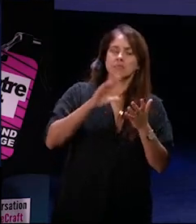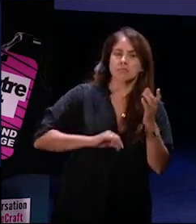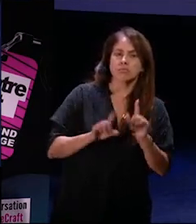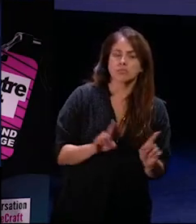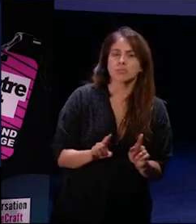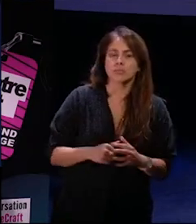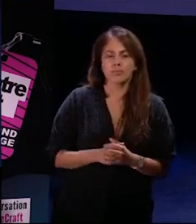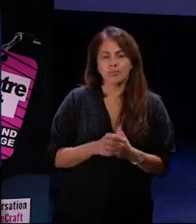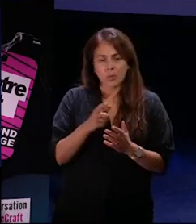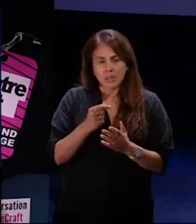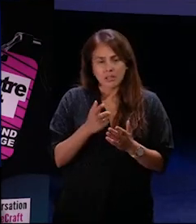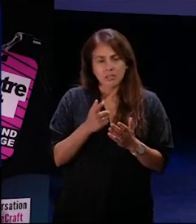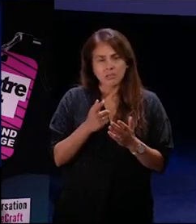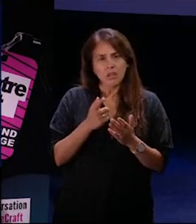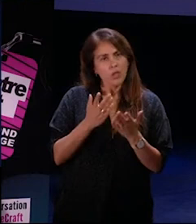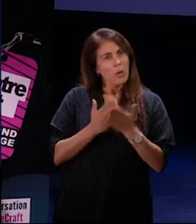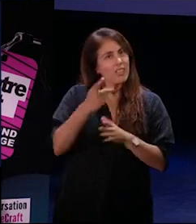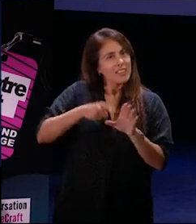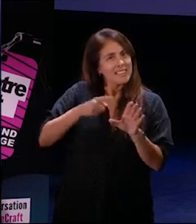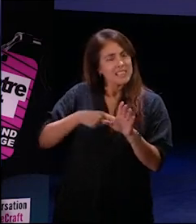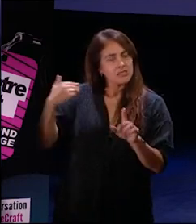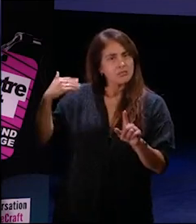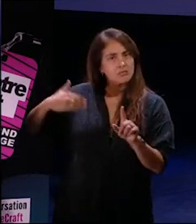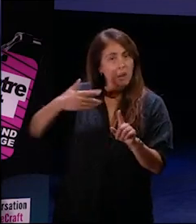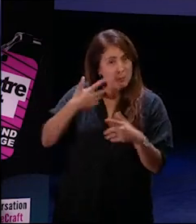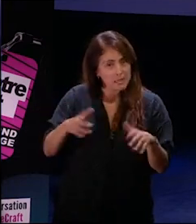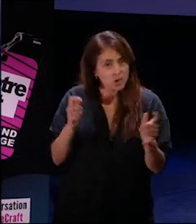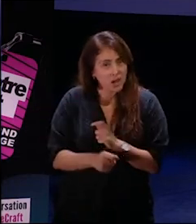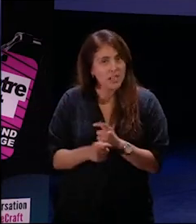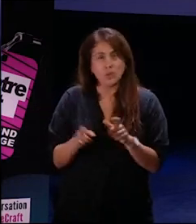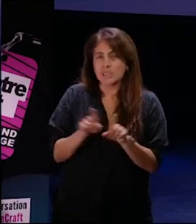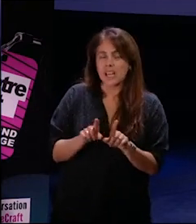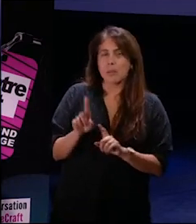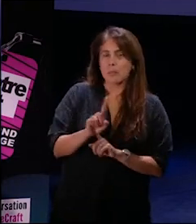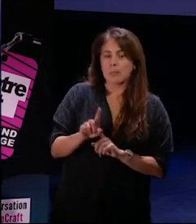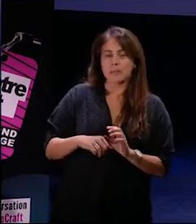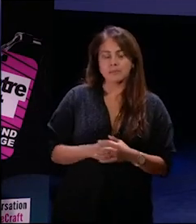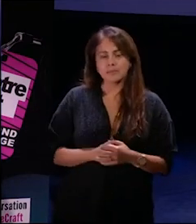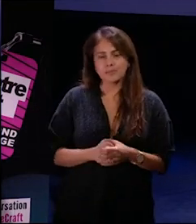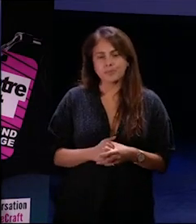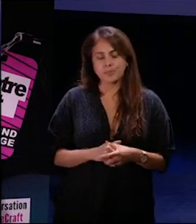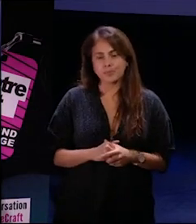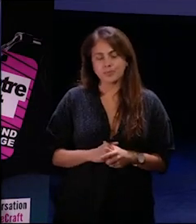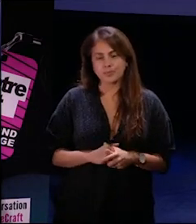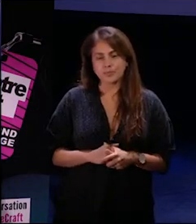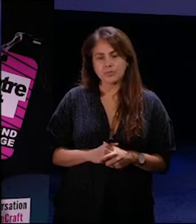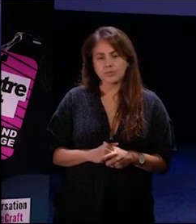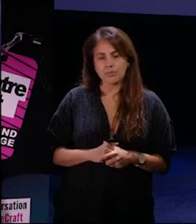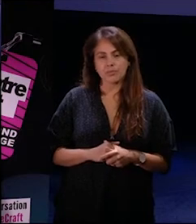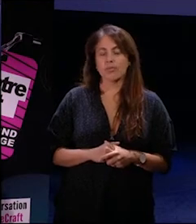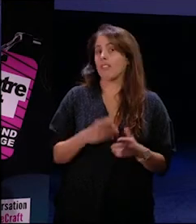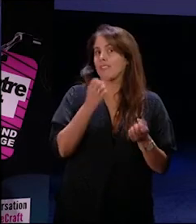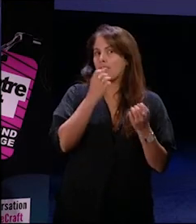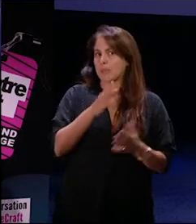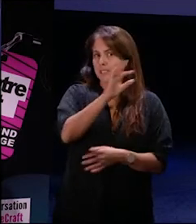on throughout the years, and if that has changed as well. Yes. Great. Yes, it's a fabulous